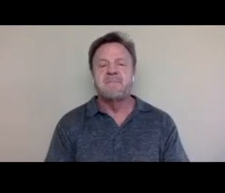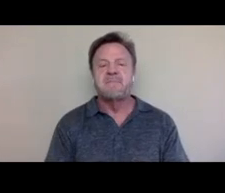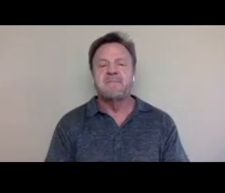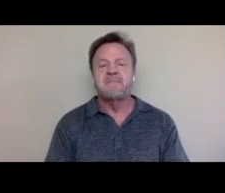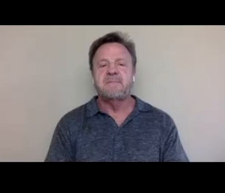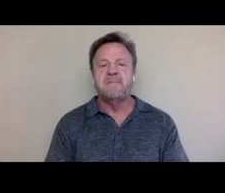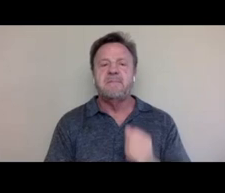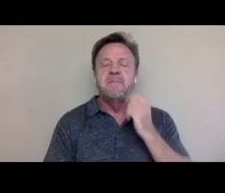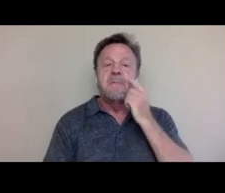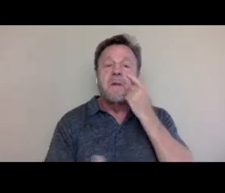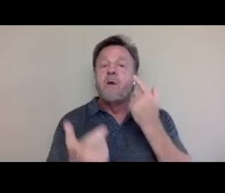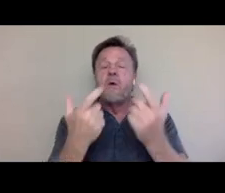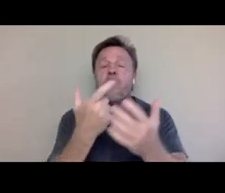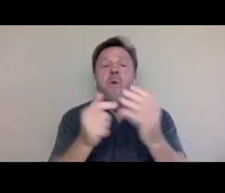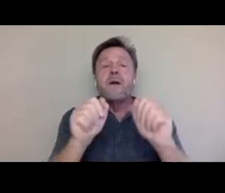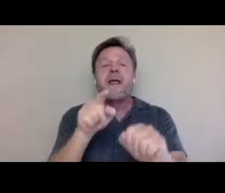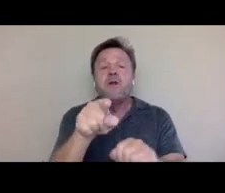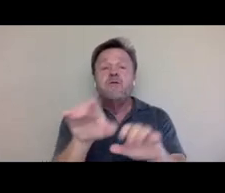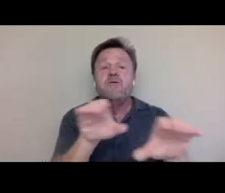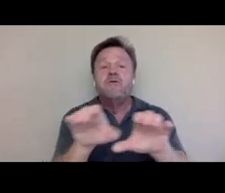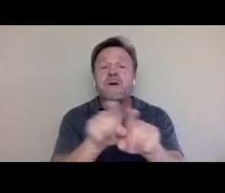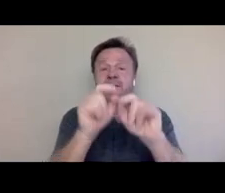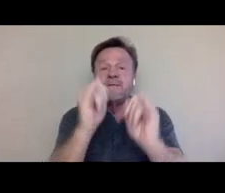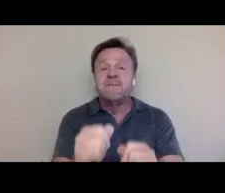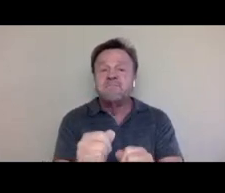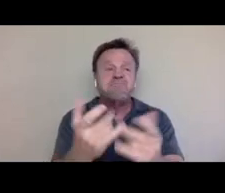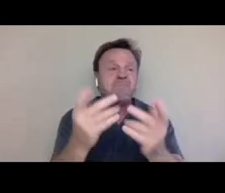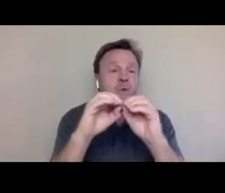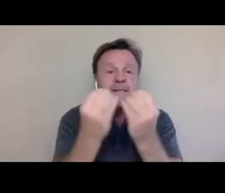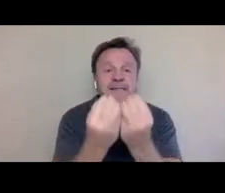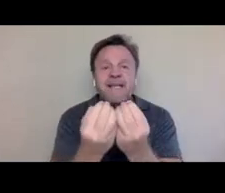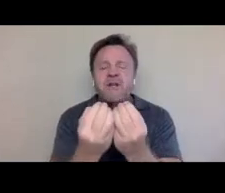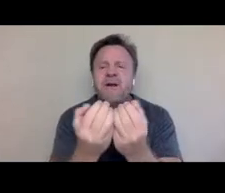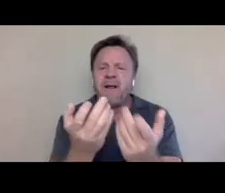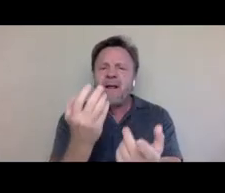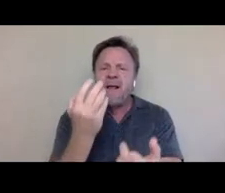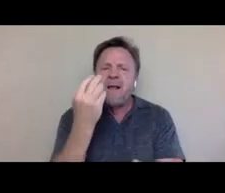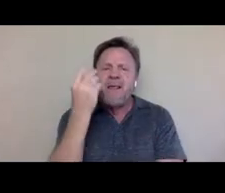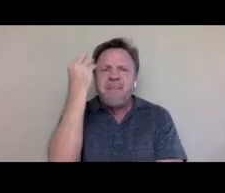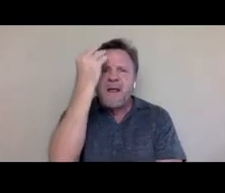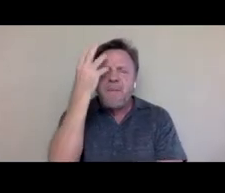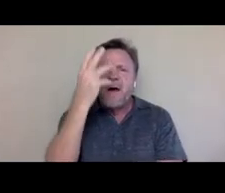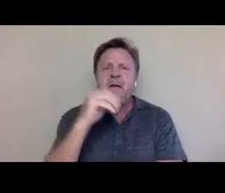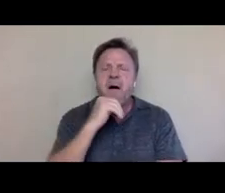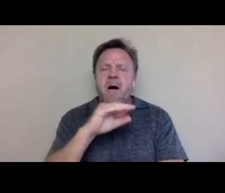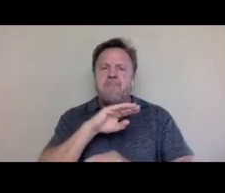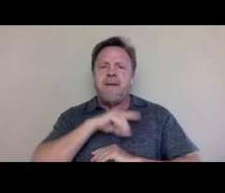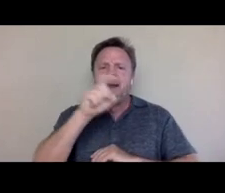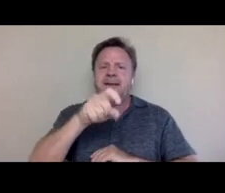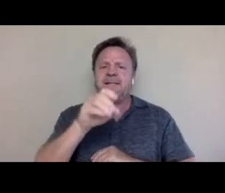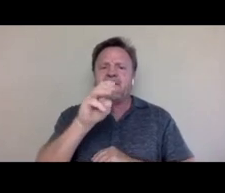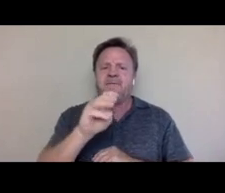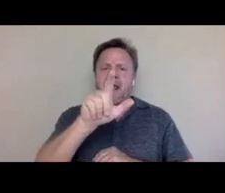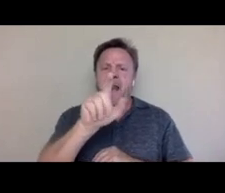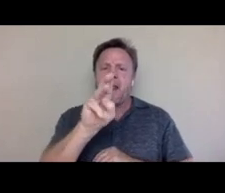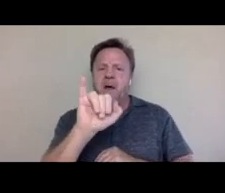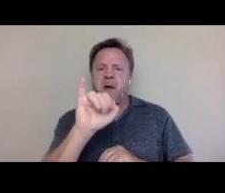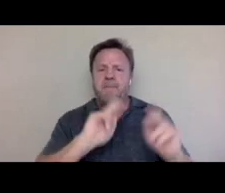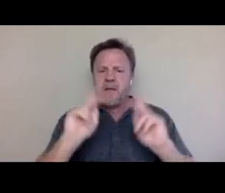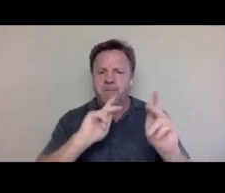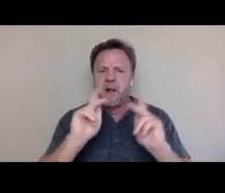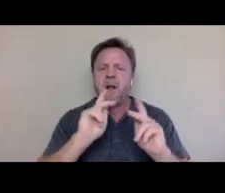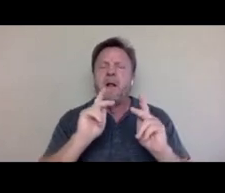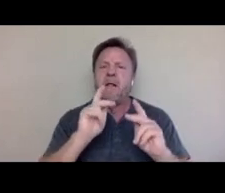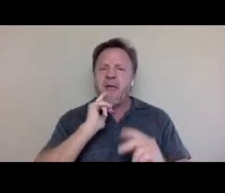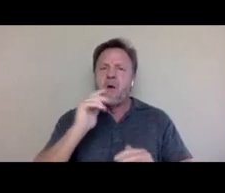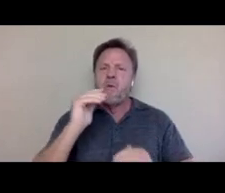What can you do as an individual and organization? Think about unmet needs of LMI people that would match